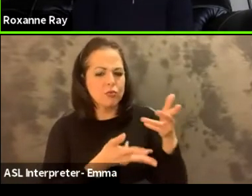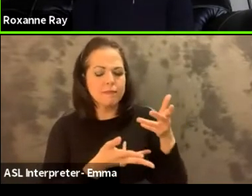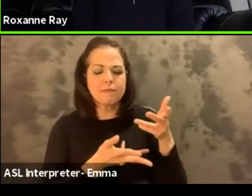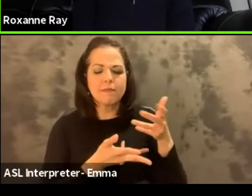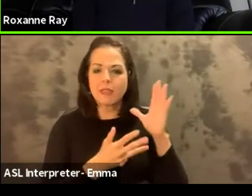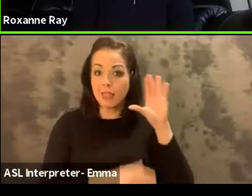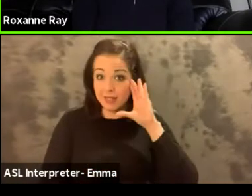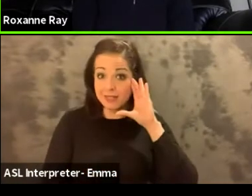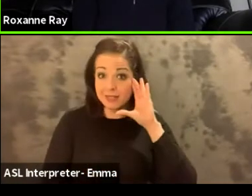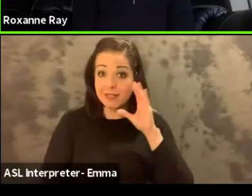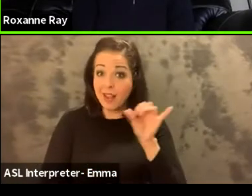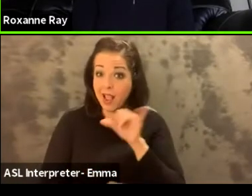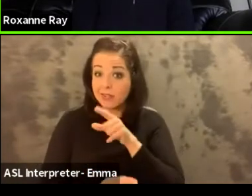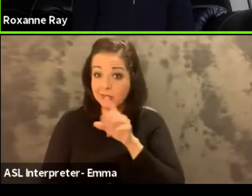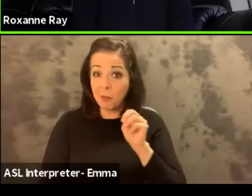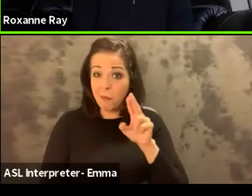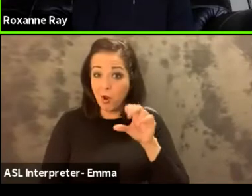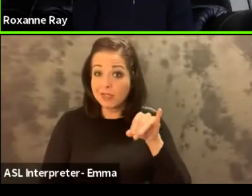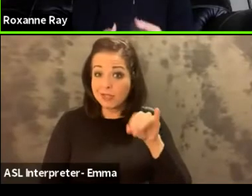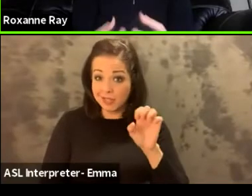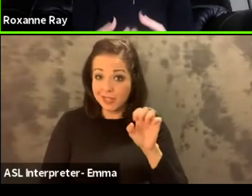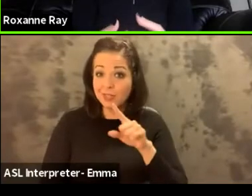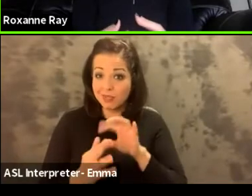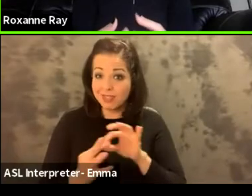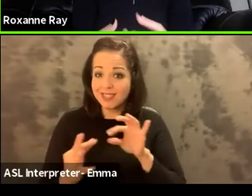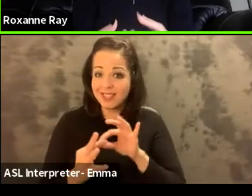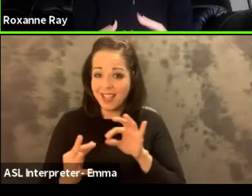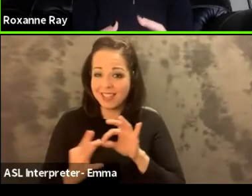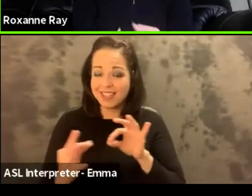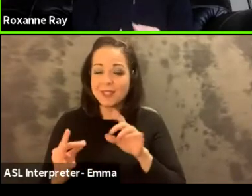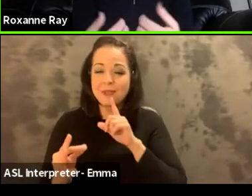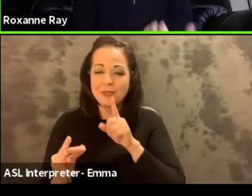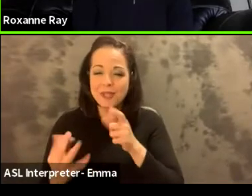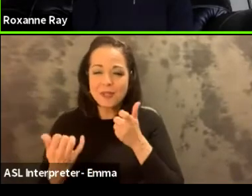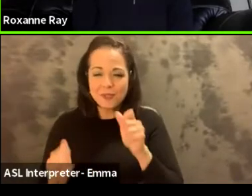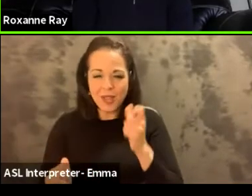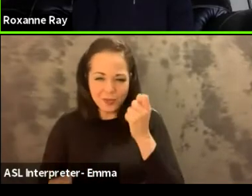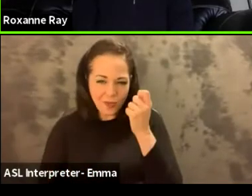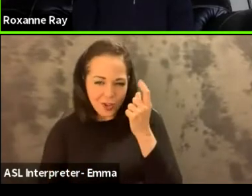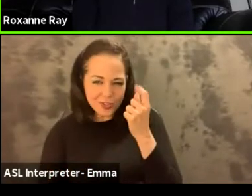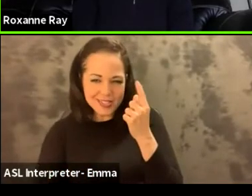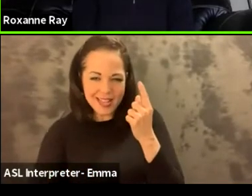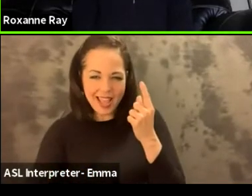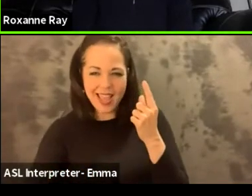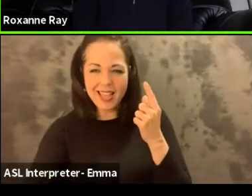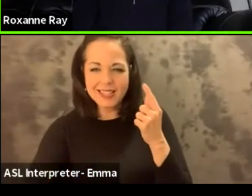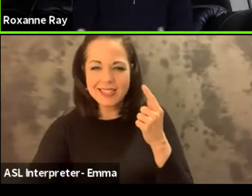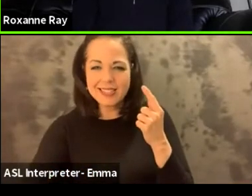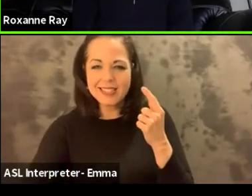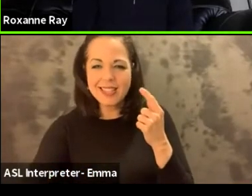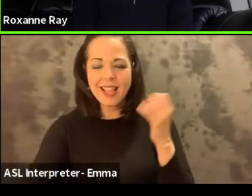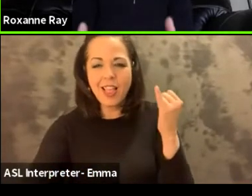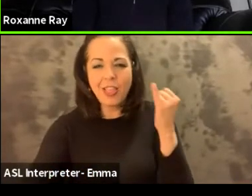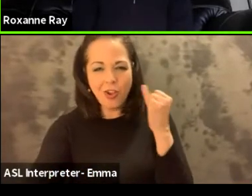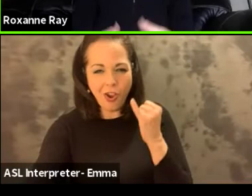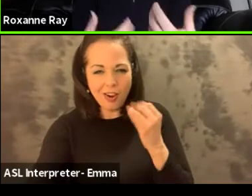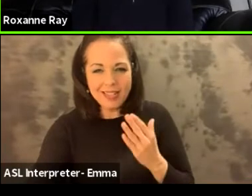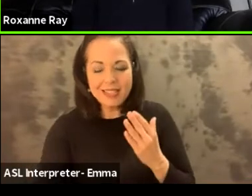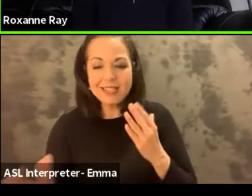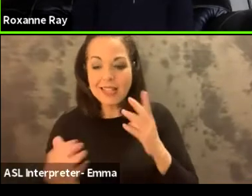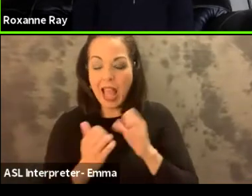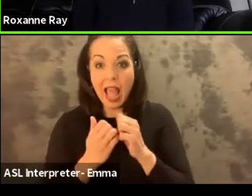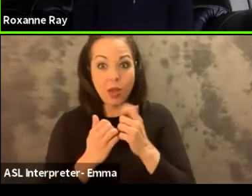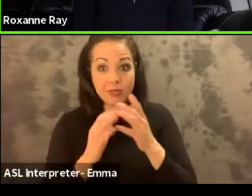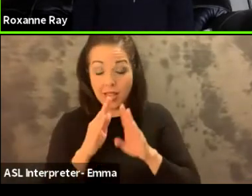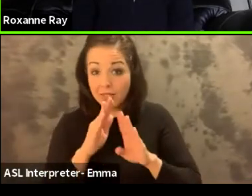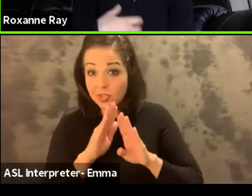listen, as Marcy would say, really try to understand the artists and how they emerge from